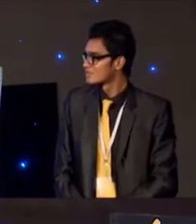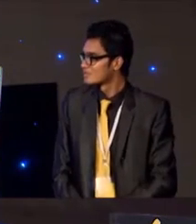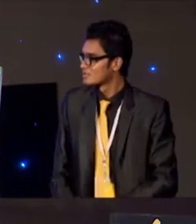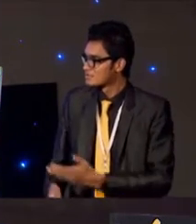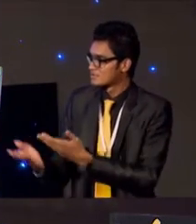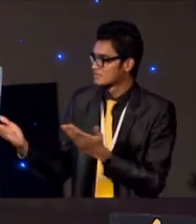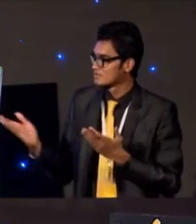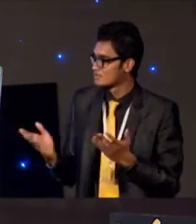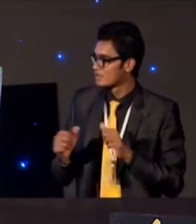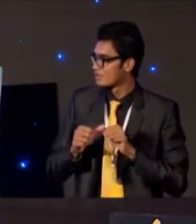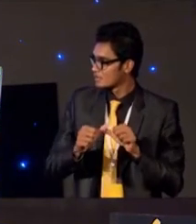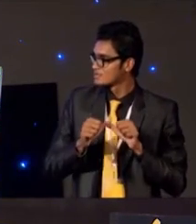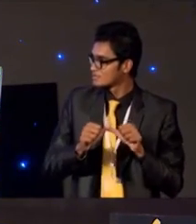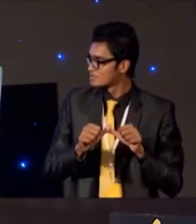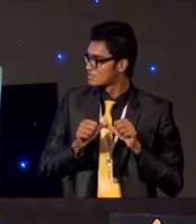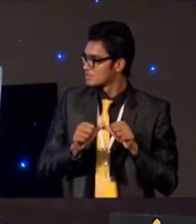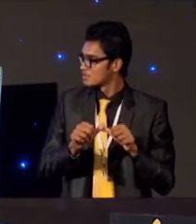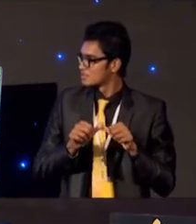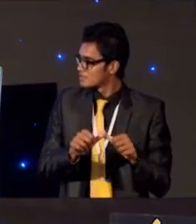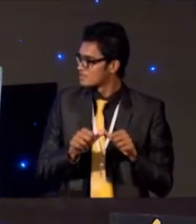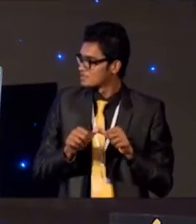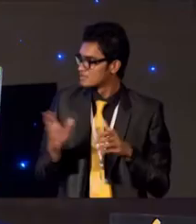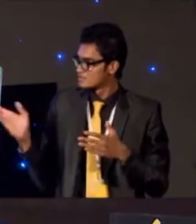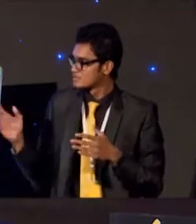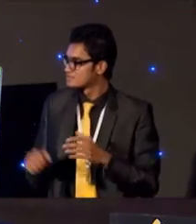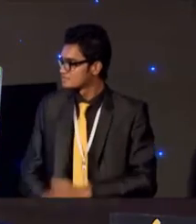May I request, maybe you could start. Yeah, let me start with a couple of things,